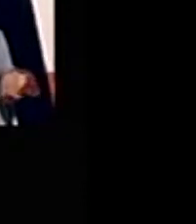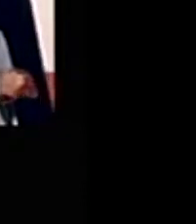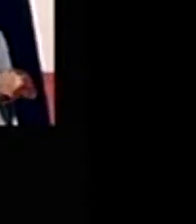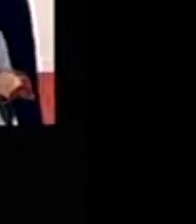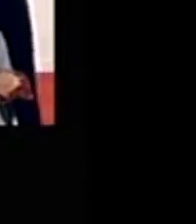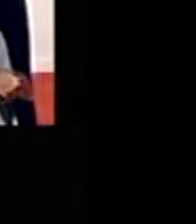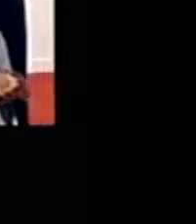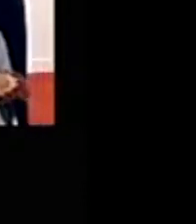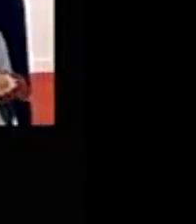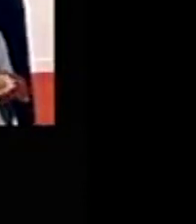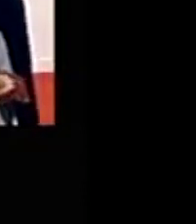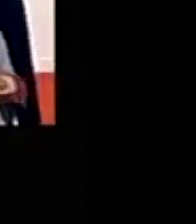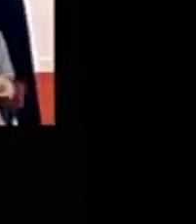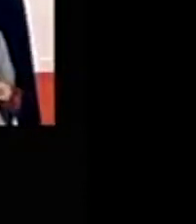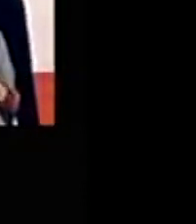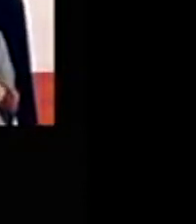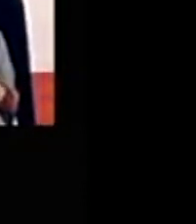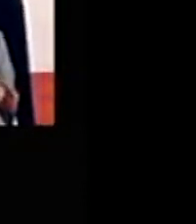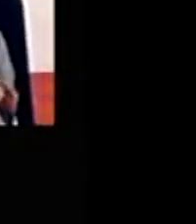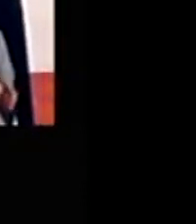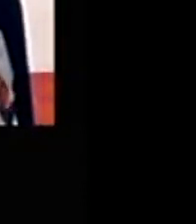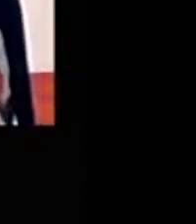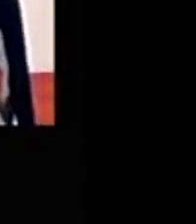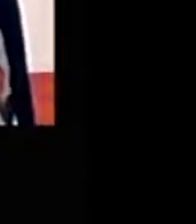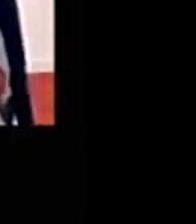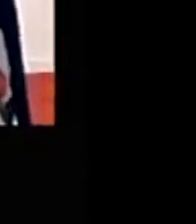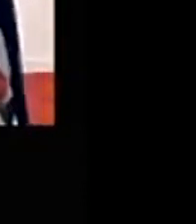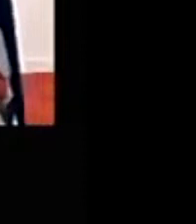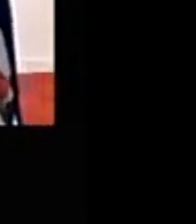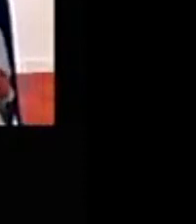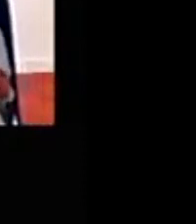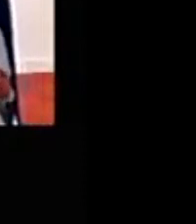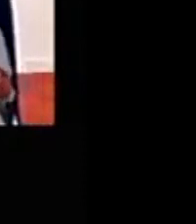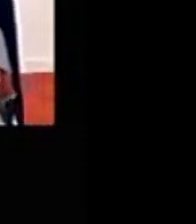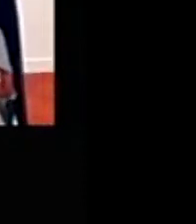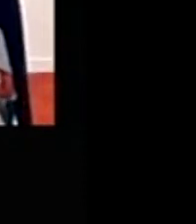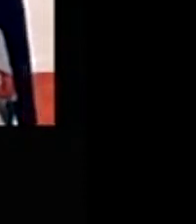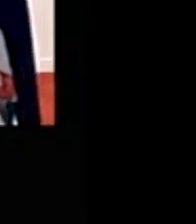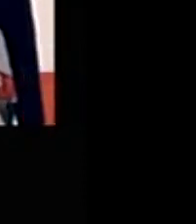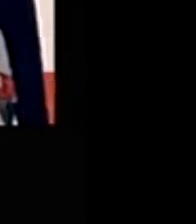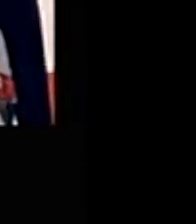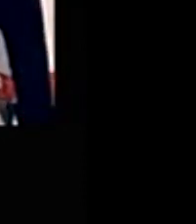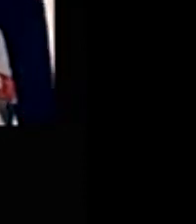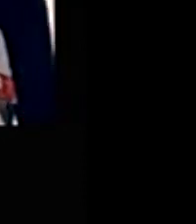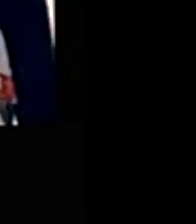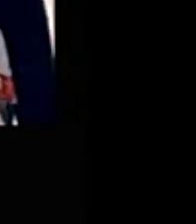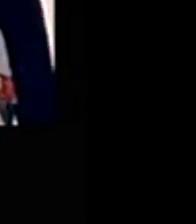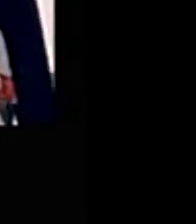Pst Ali Victor.